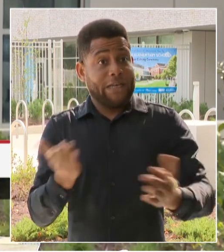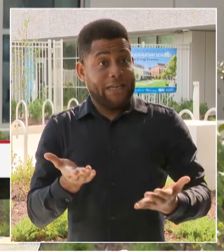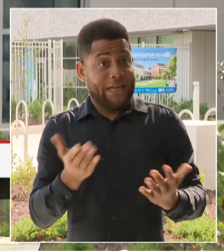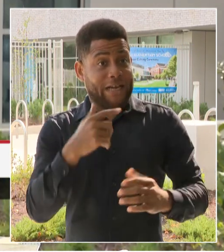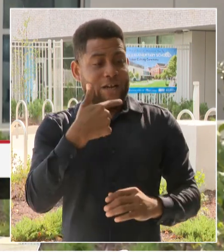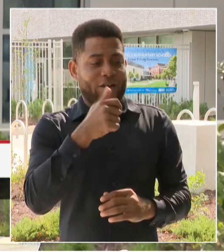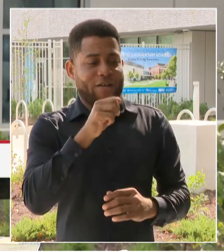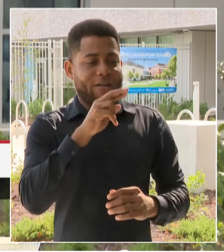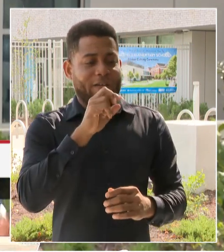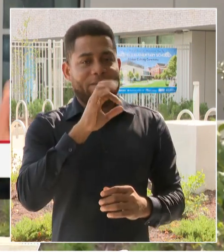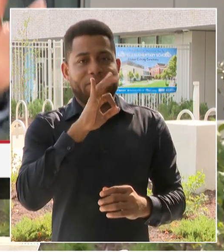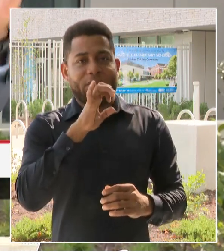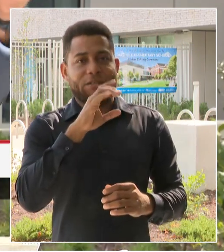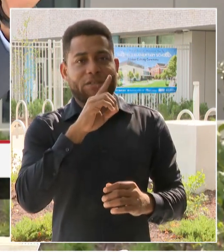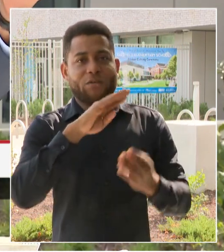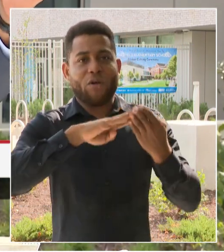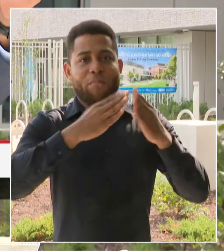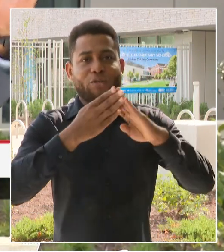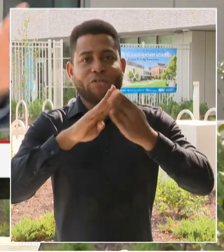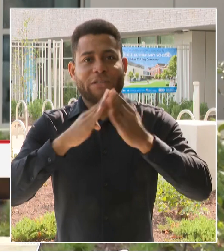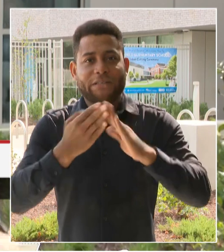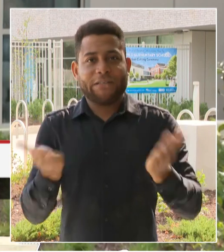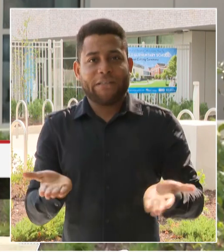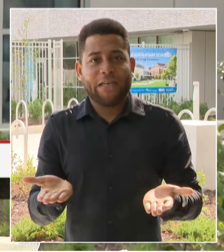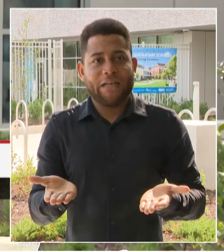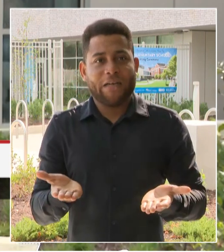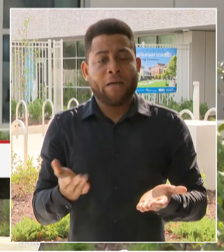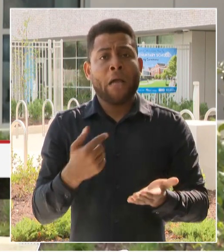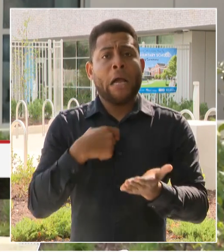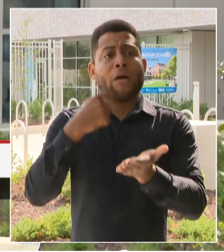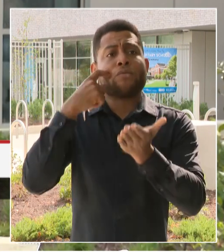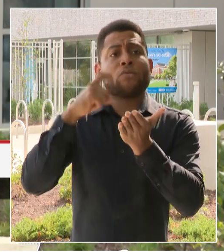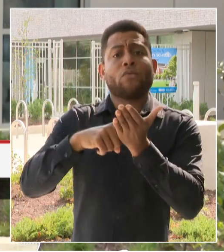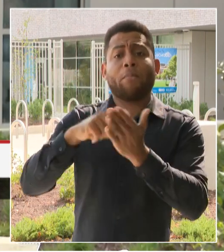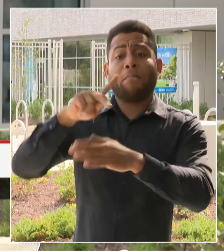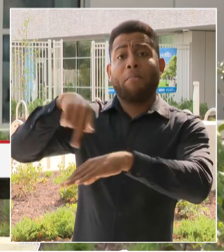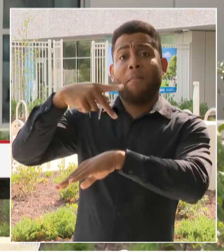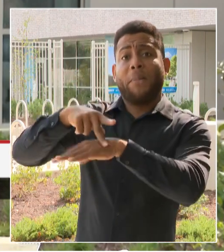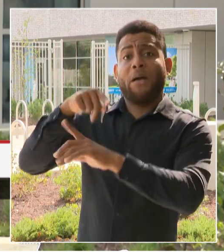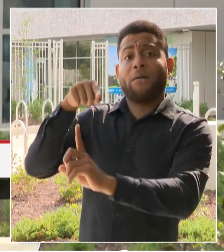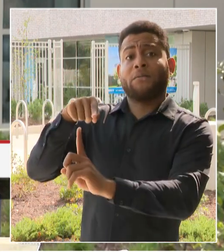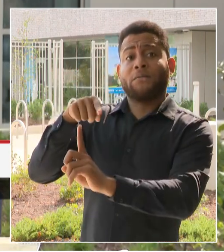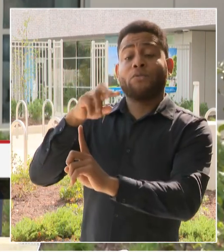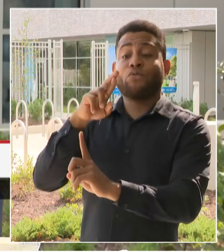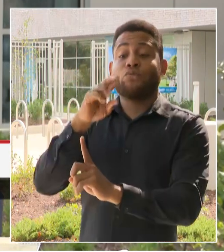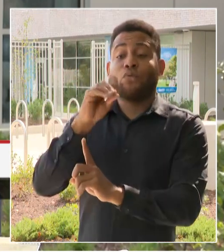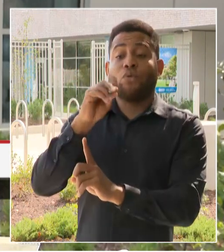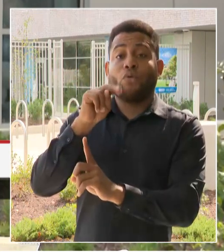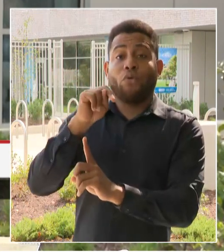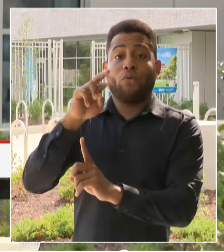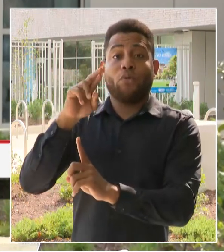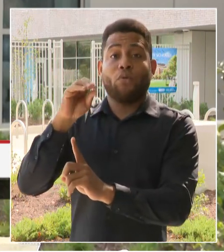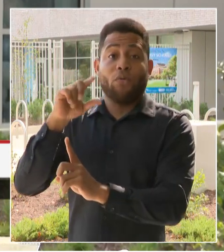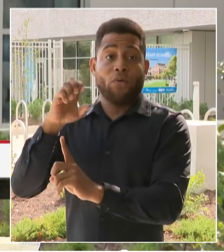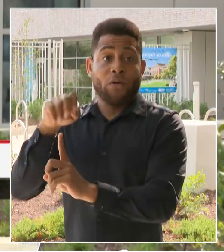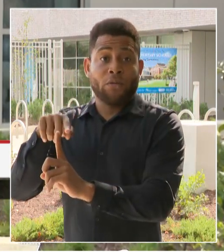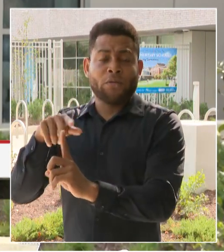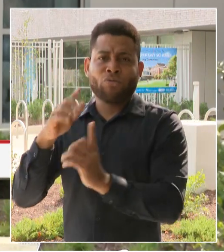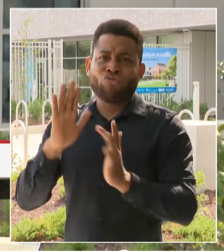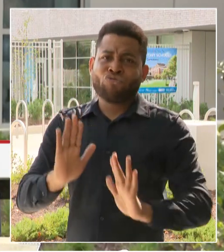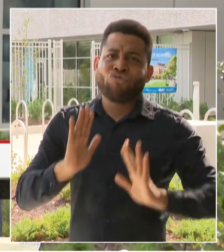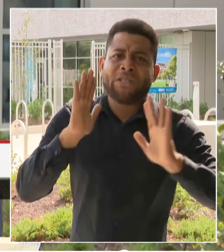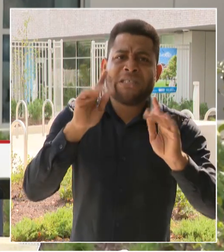out again our Principal Roll. He's an amazing leader. He's got a great team here with educators and staff, and